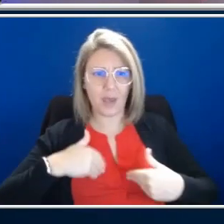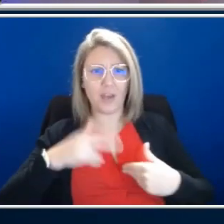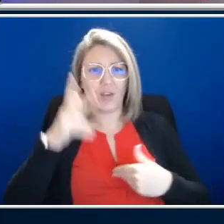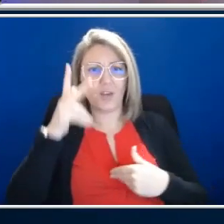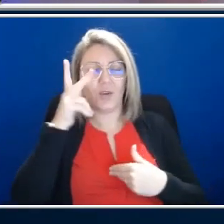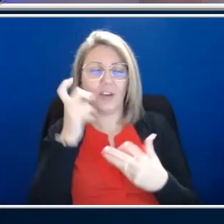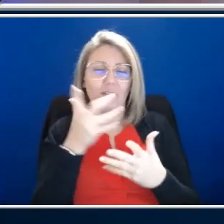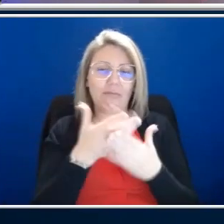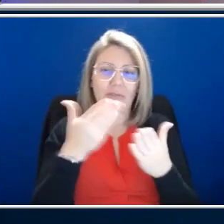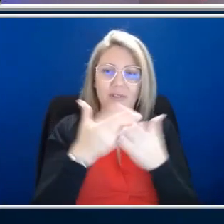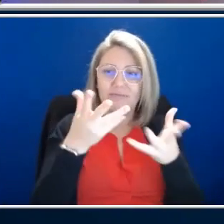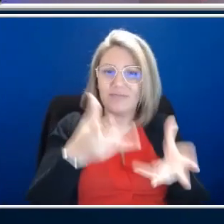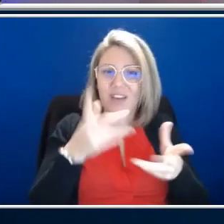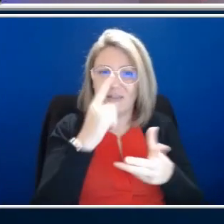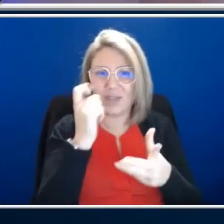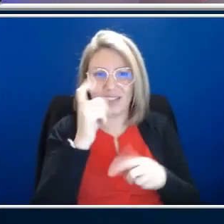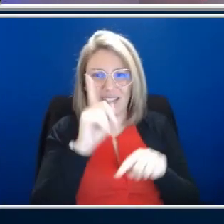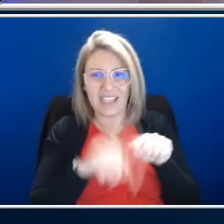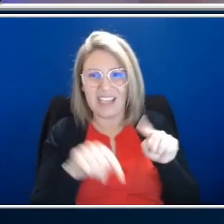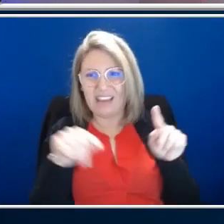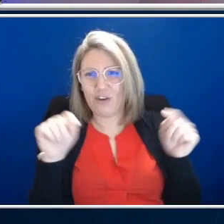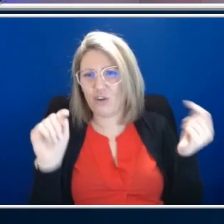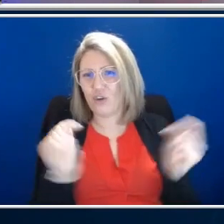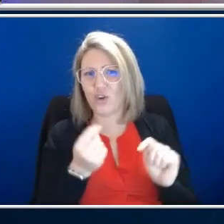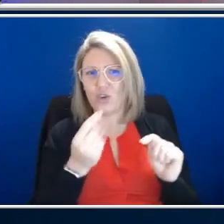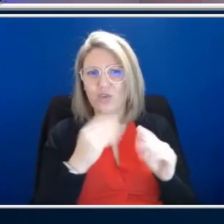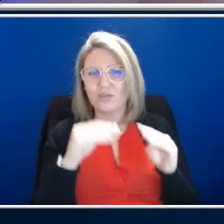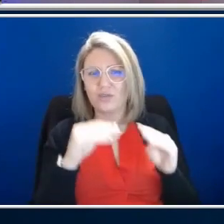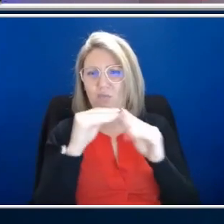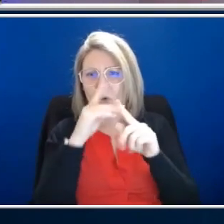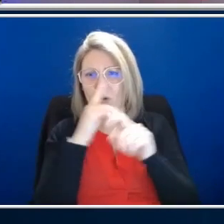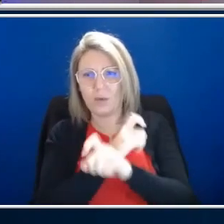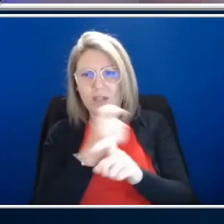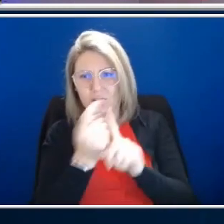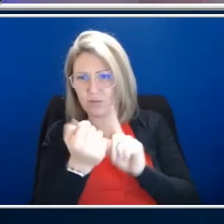in because they're not doing any harm. It's more complicated to take them out.